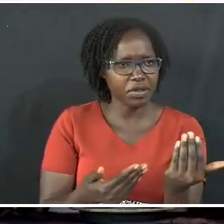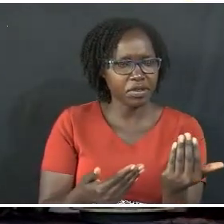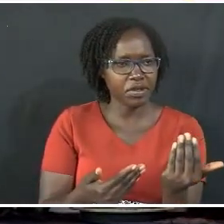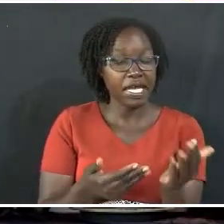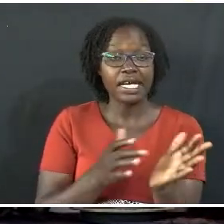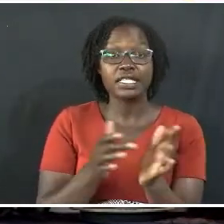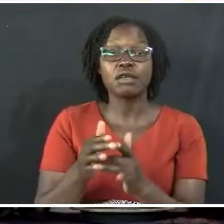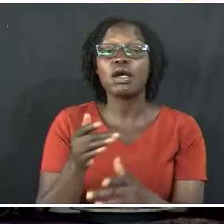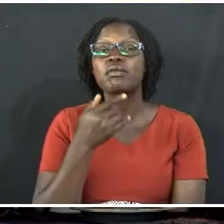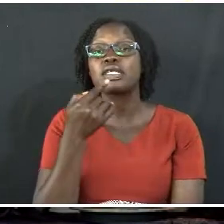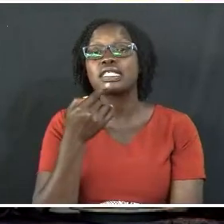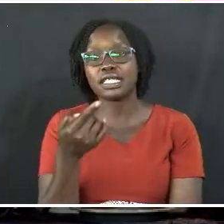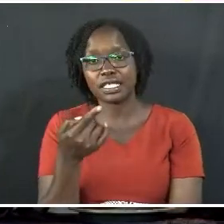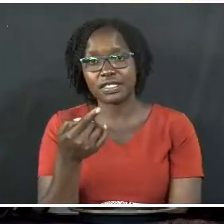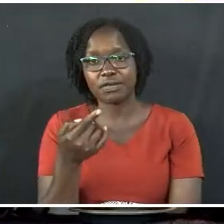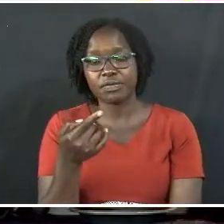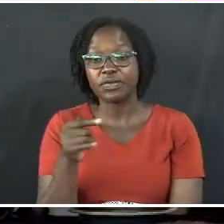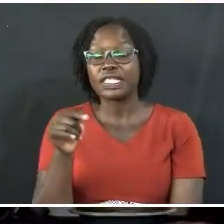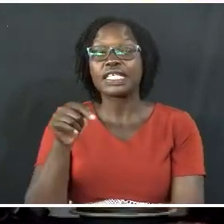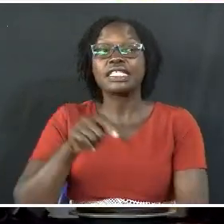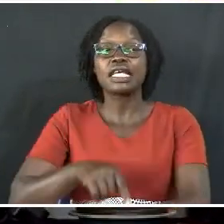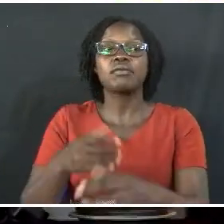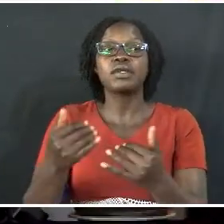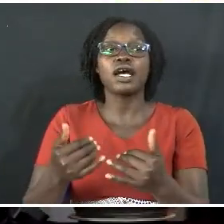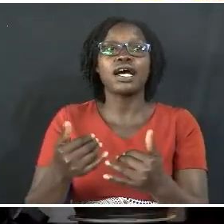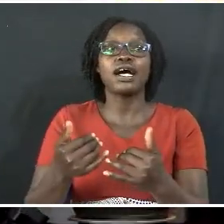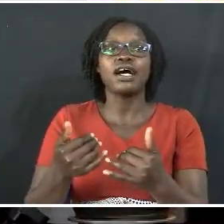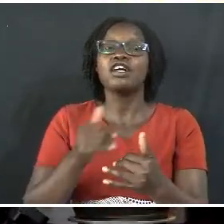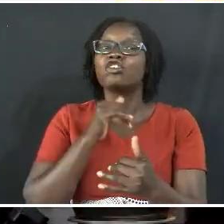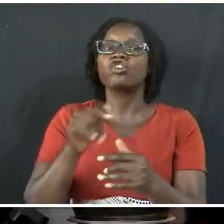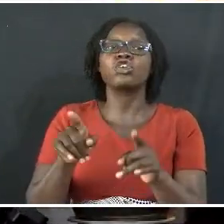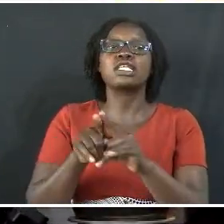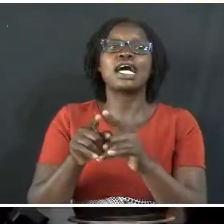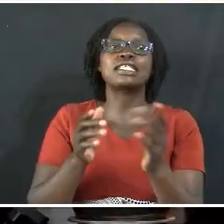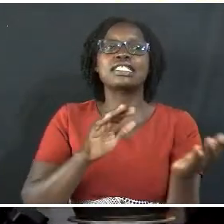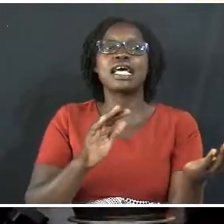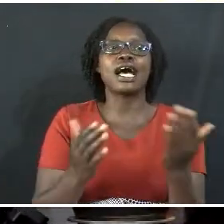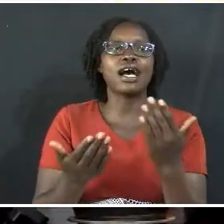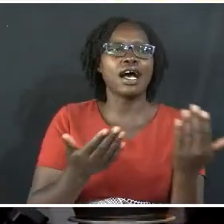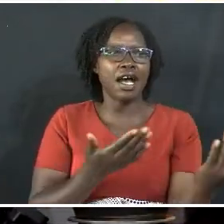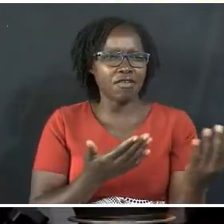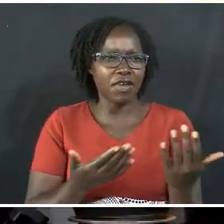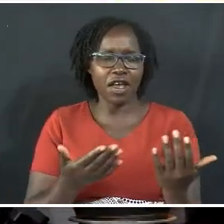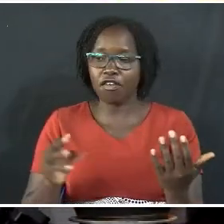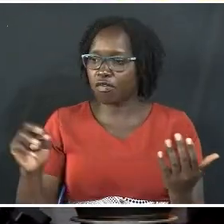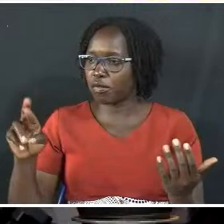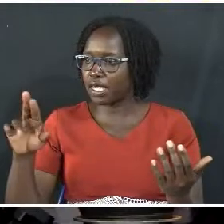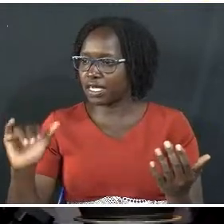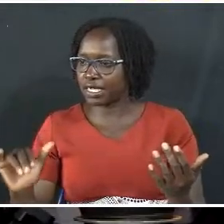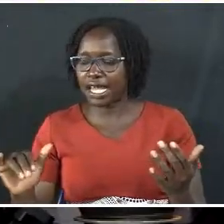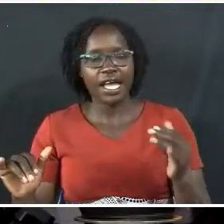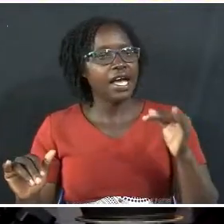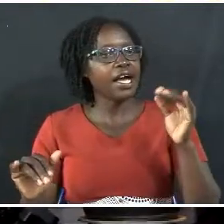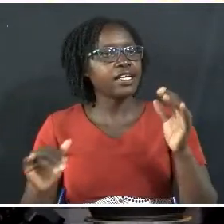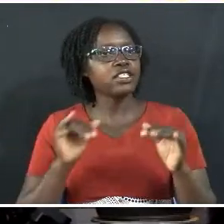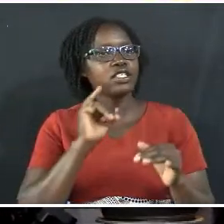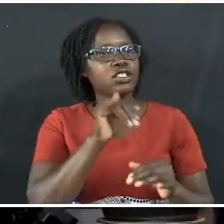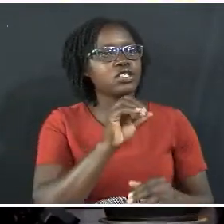The Bible says this time round, it's not an affair of Mary and